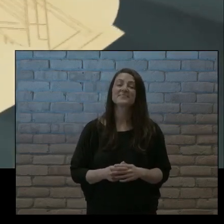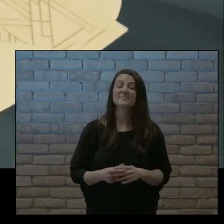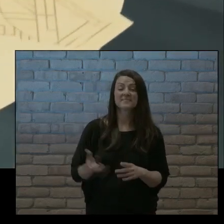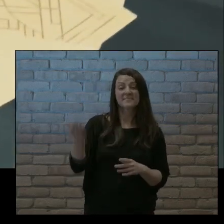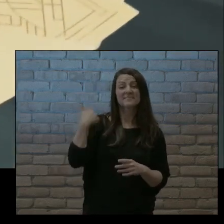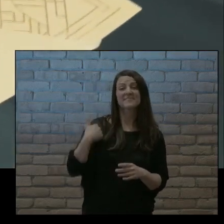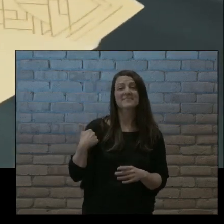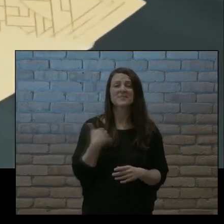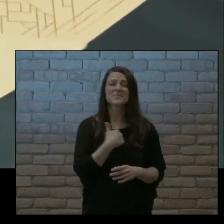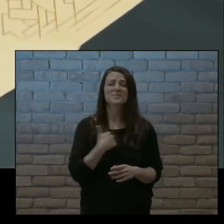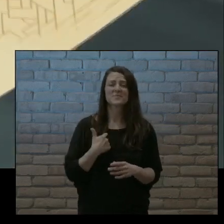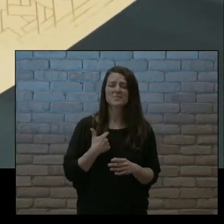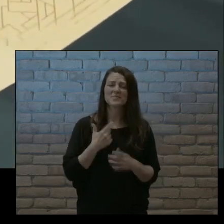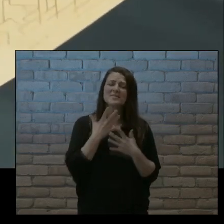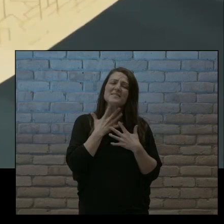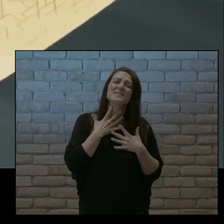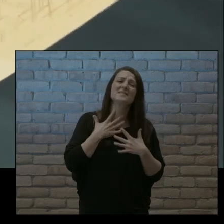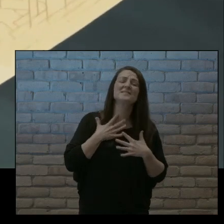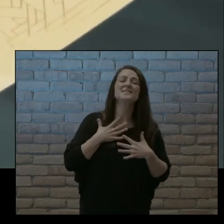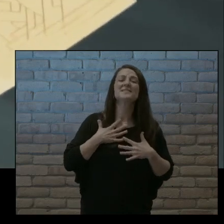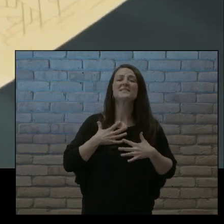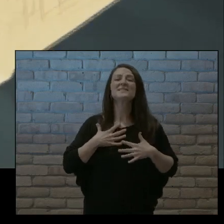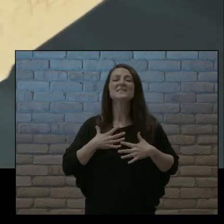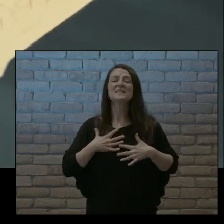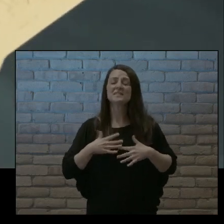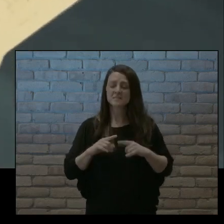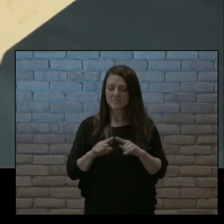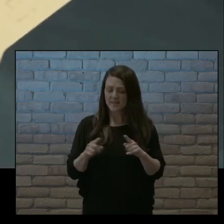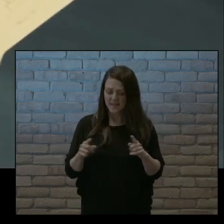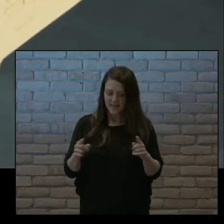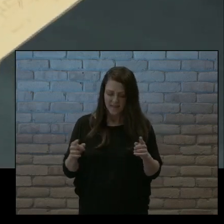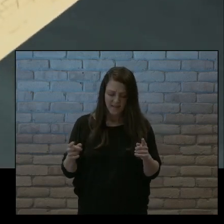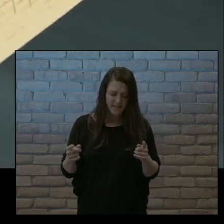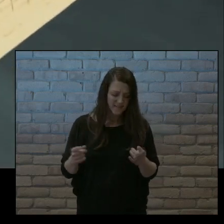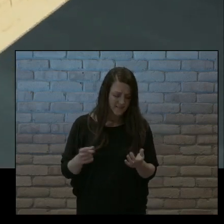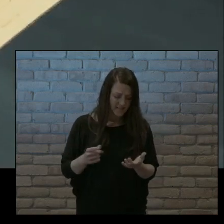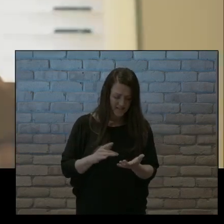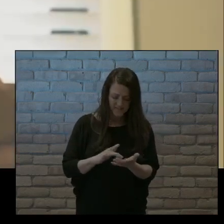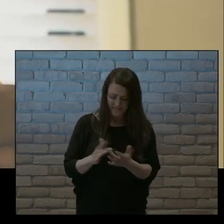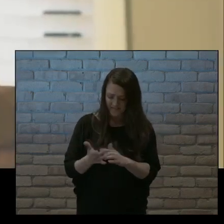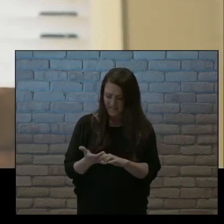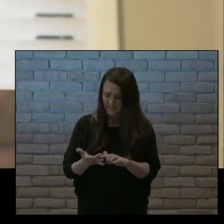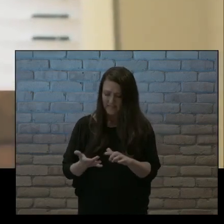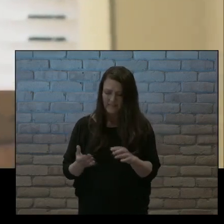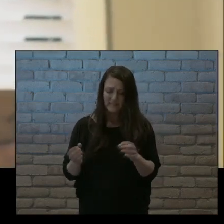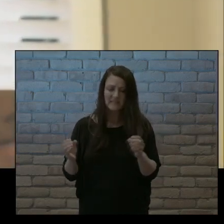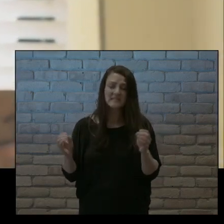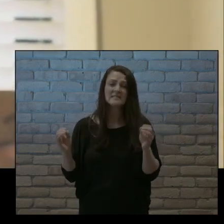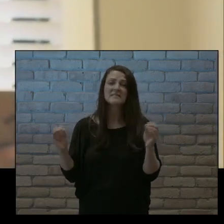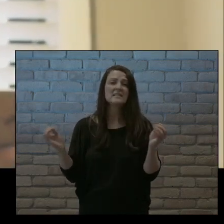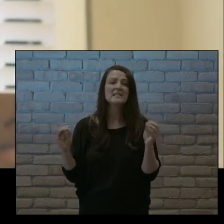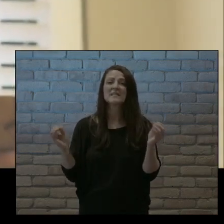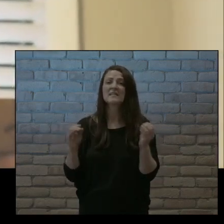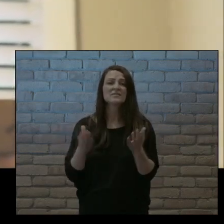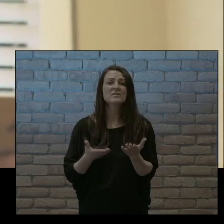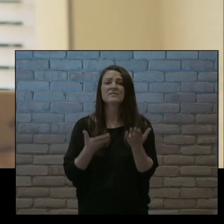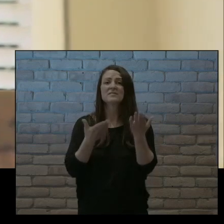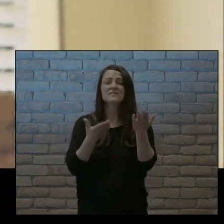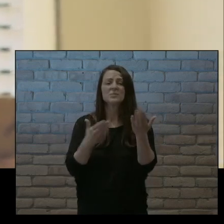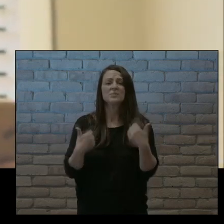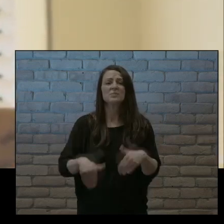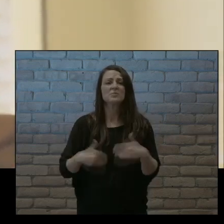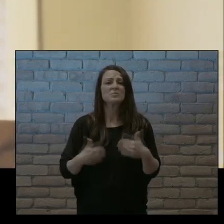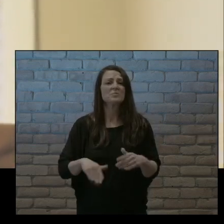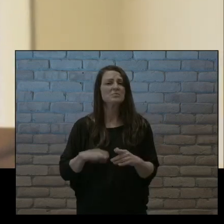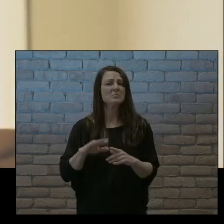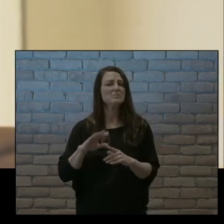We were hungry, we were thirsty, with nothing left to give. Oh, the shape that we